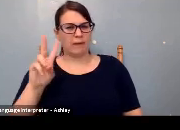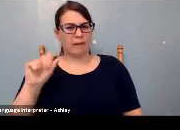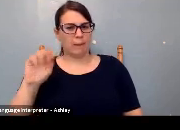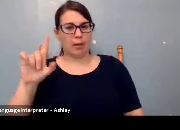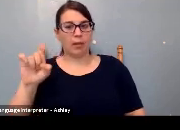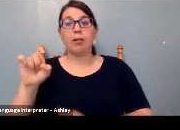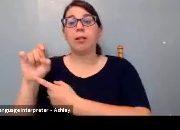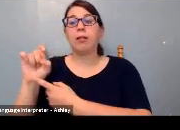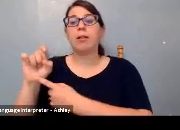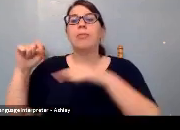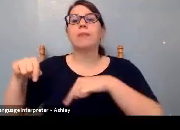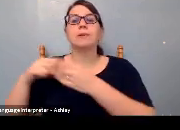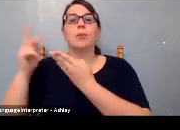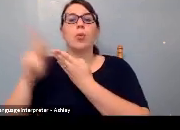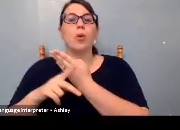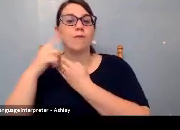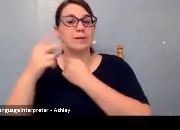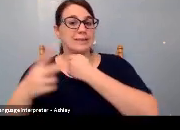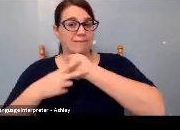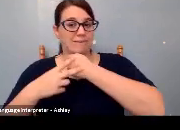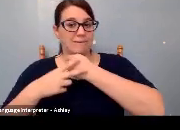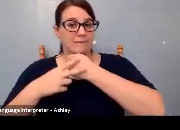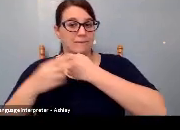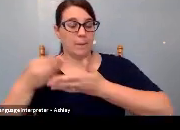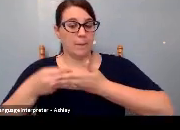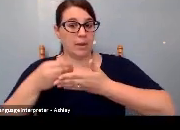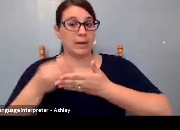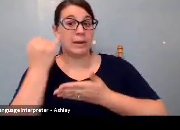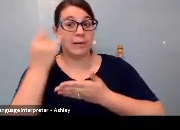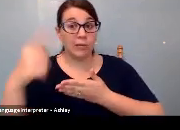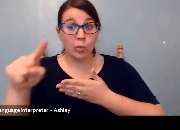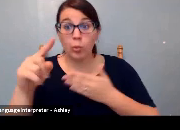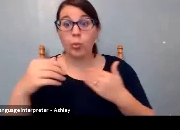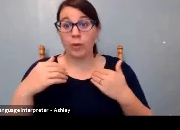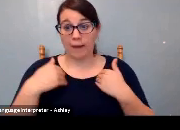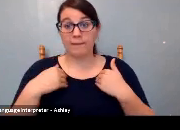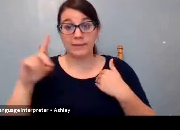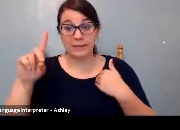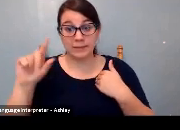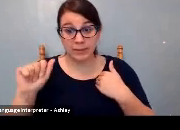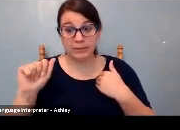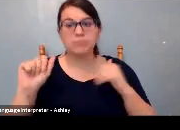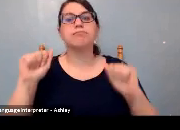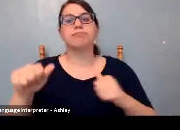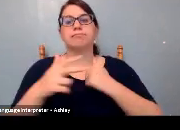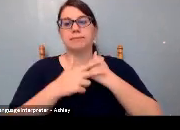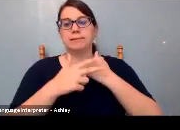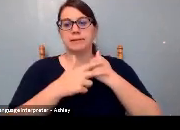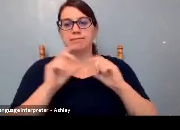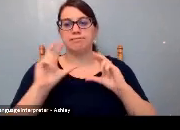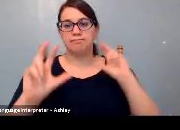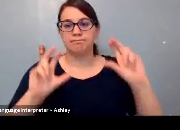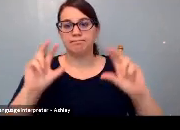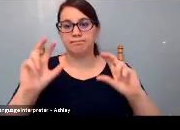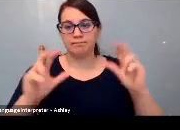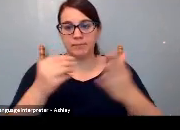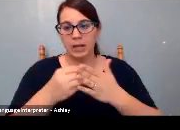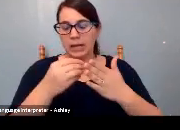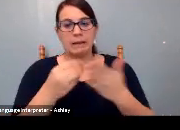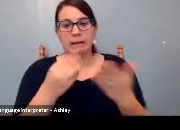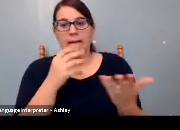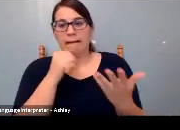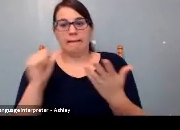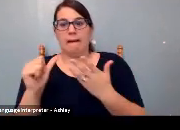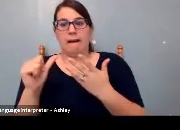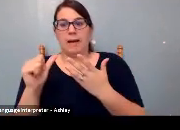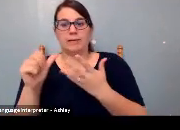savings program that allows individuals with disabilities to save and invest without jeopardizing their eligibility for federal